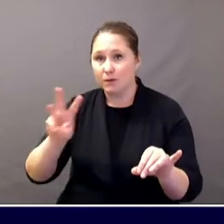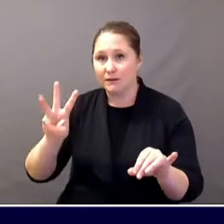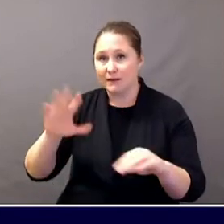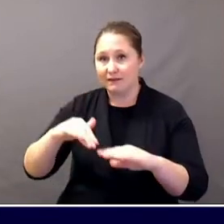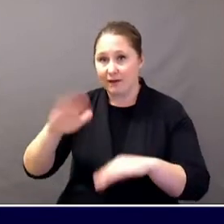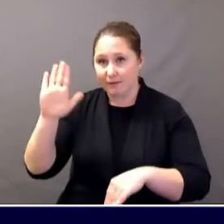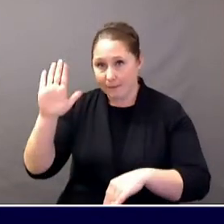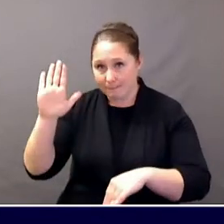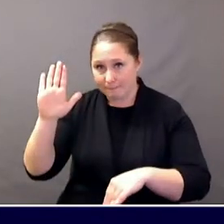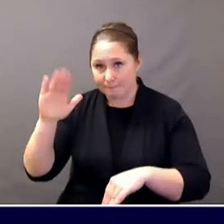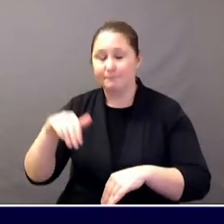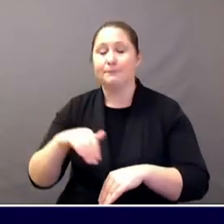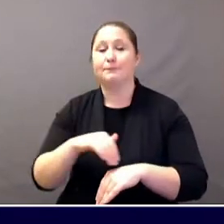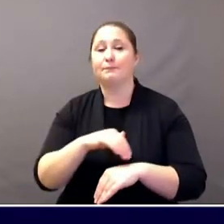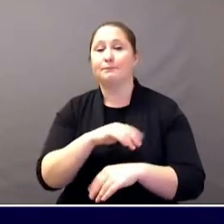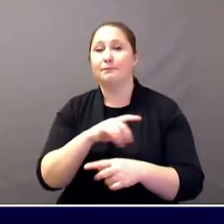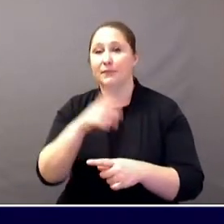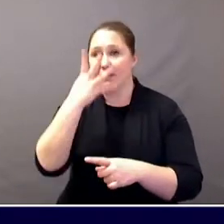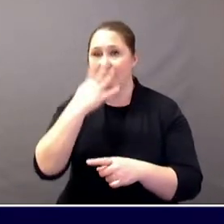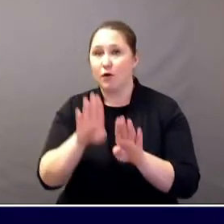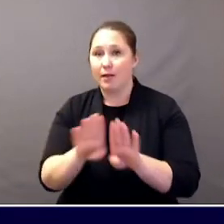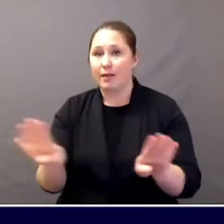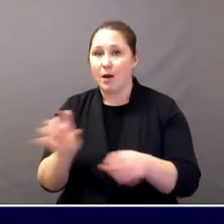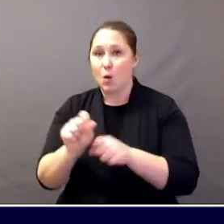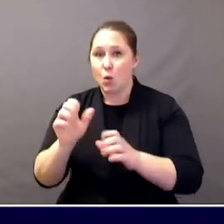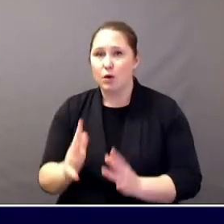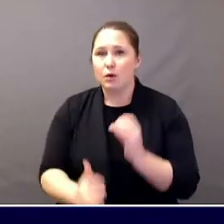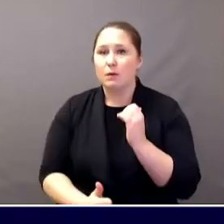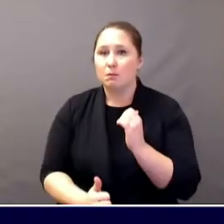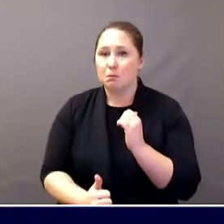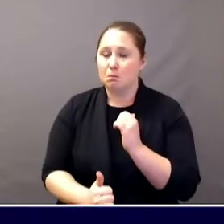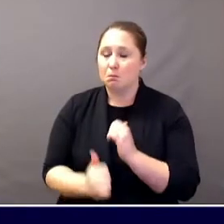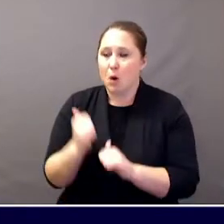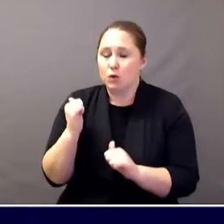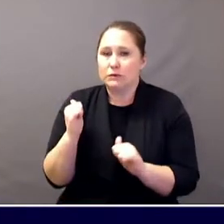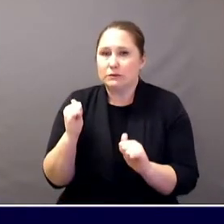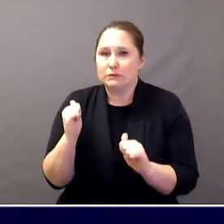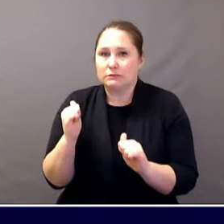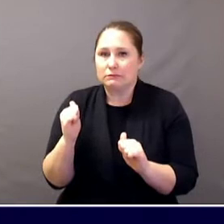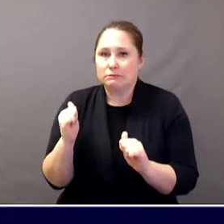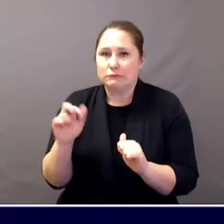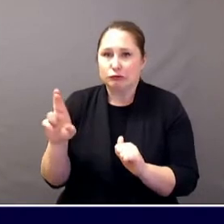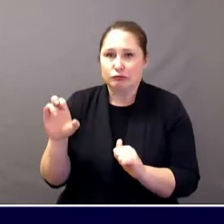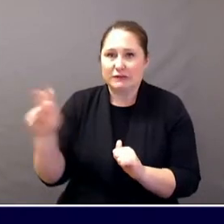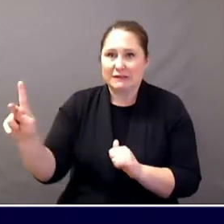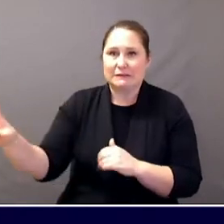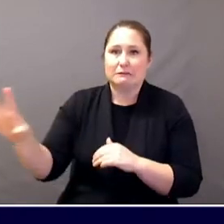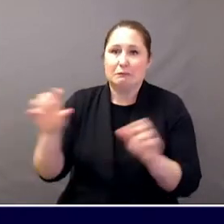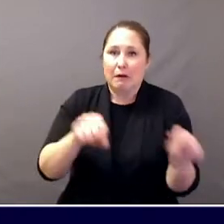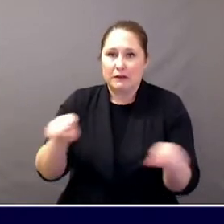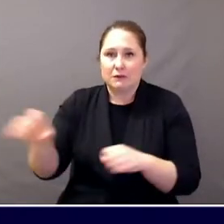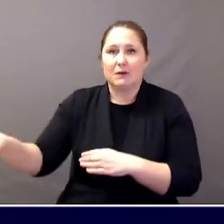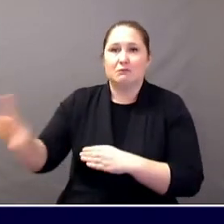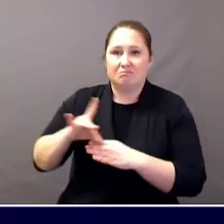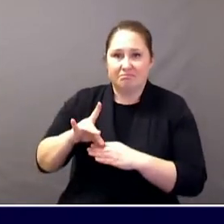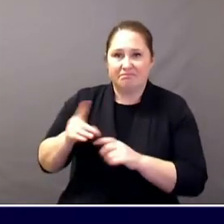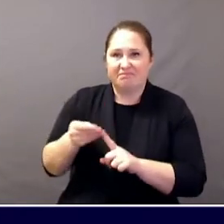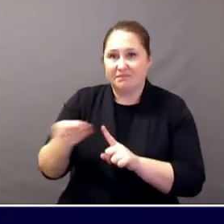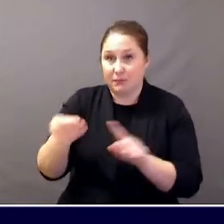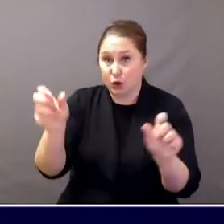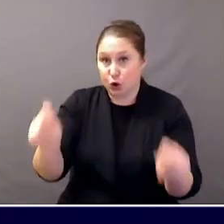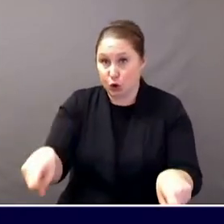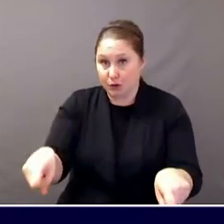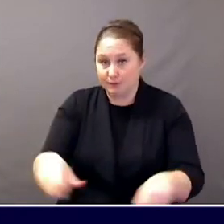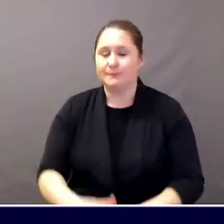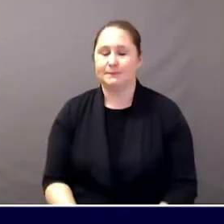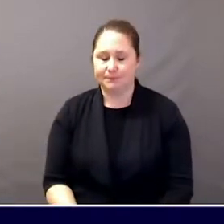and frontline workers at most risk of contracting the virus. Depending on how many people are determined to